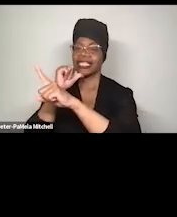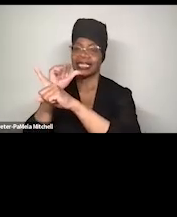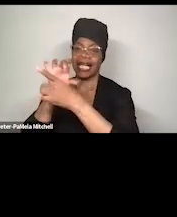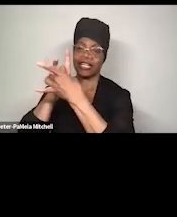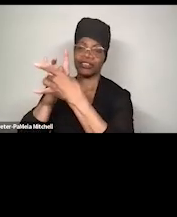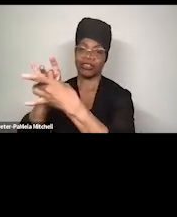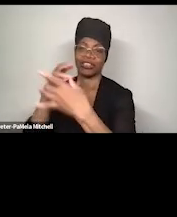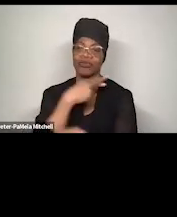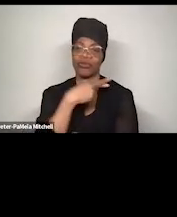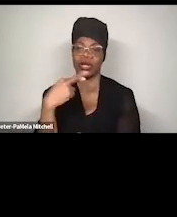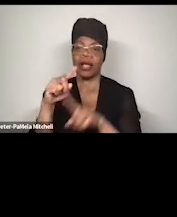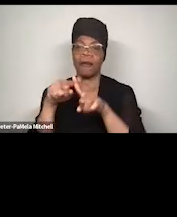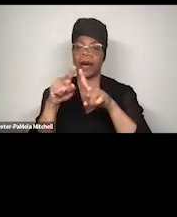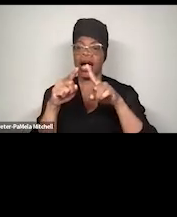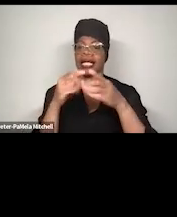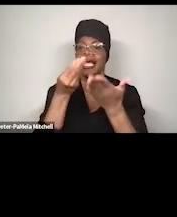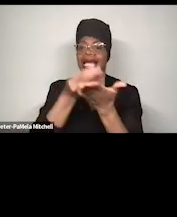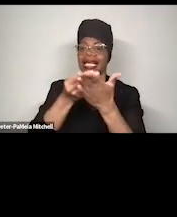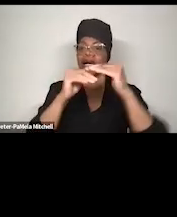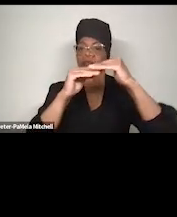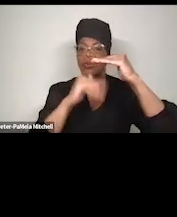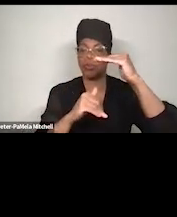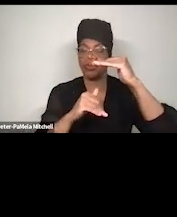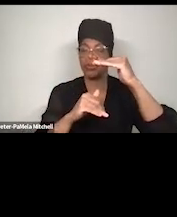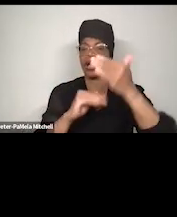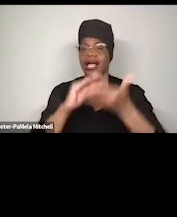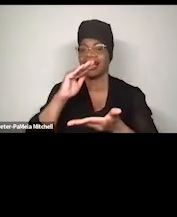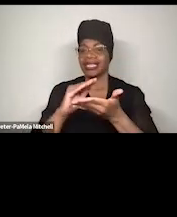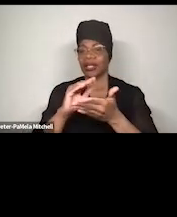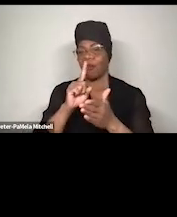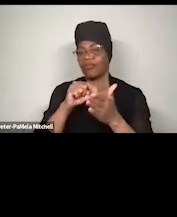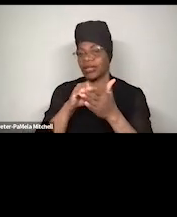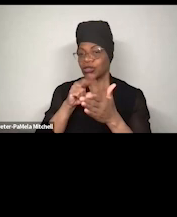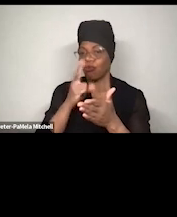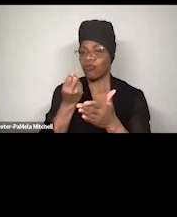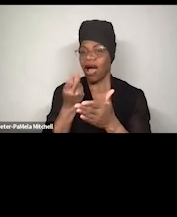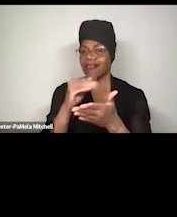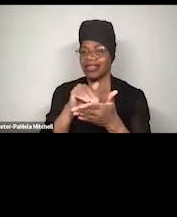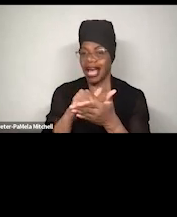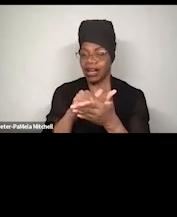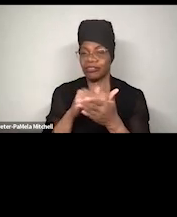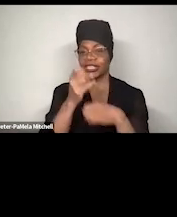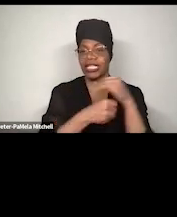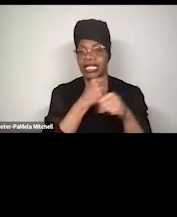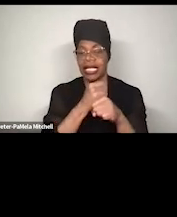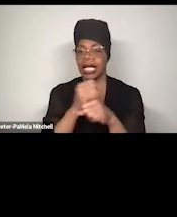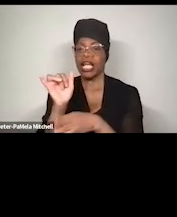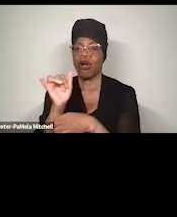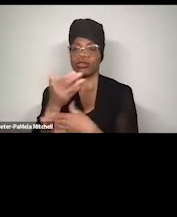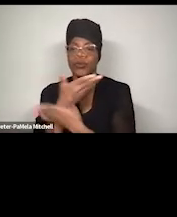risk. So low income, less than $24,000 a year associated with risk, as is that high school